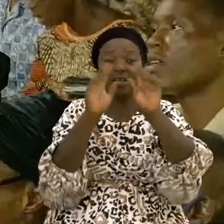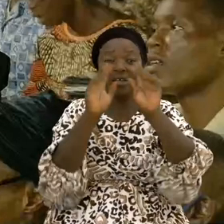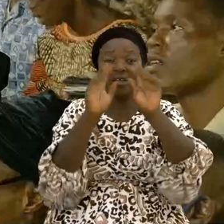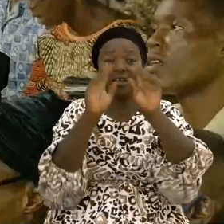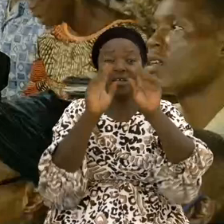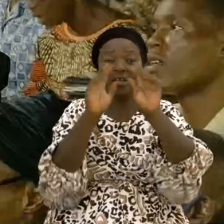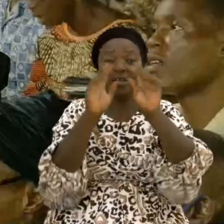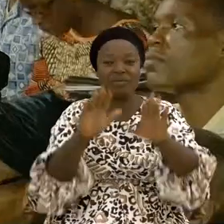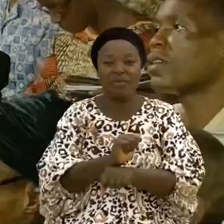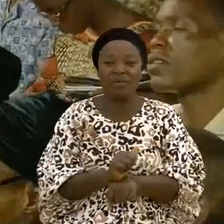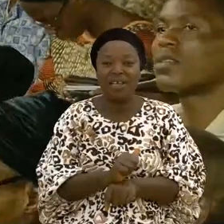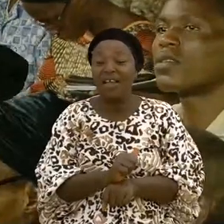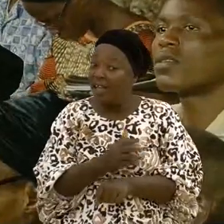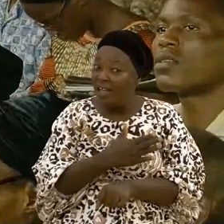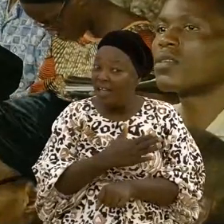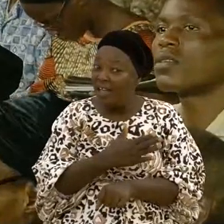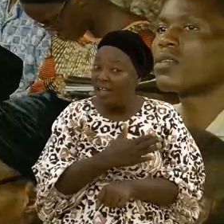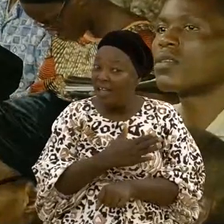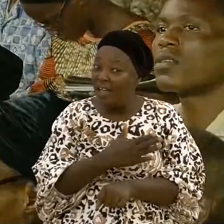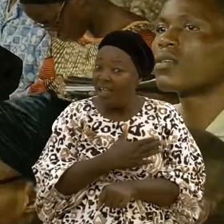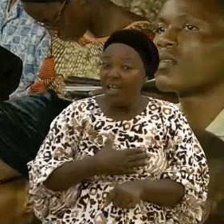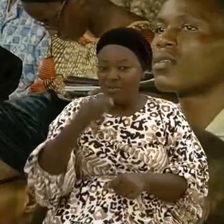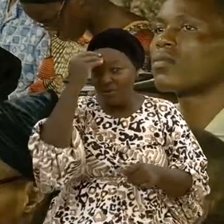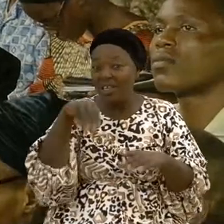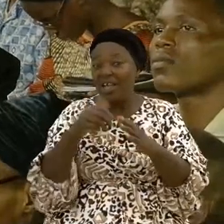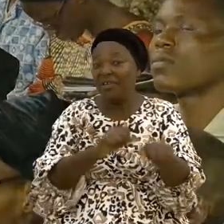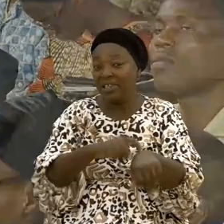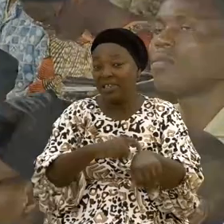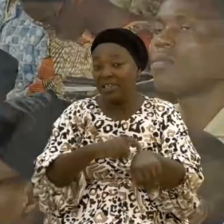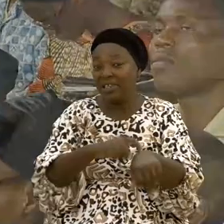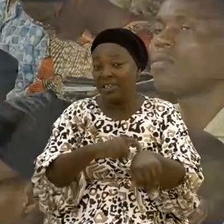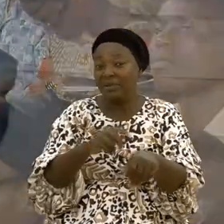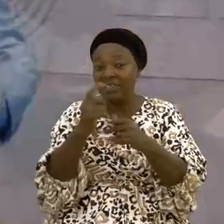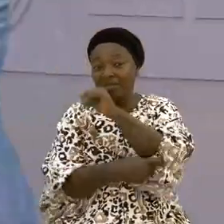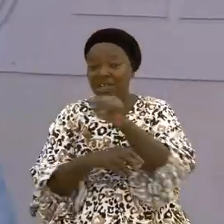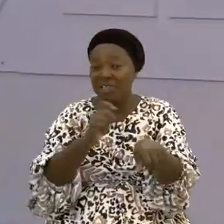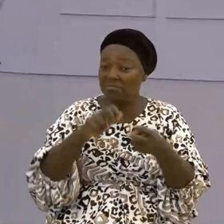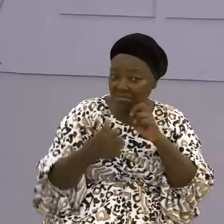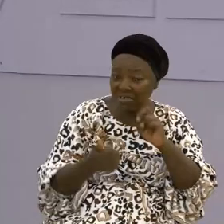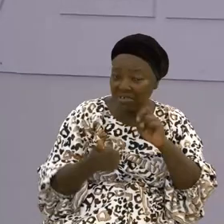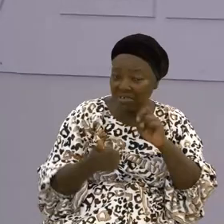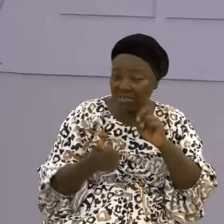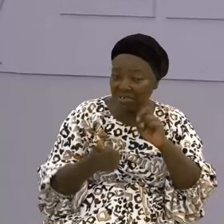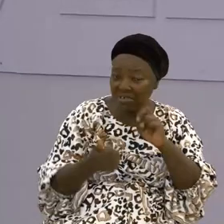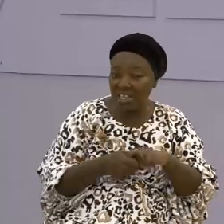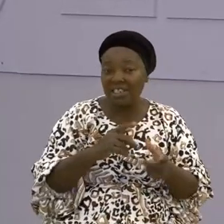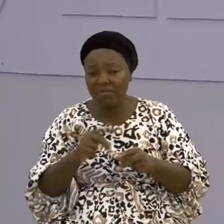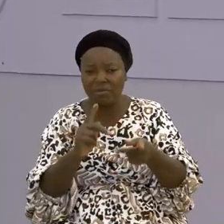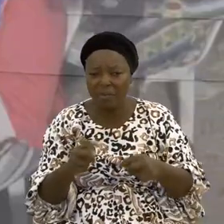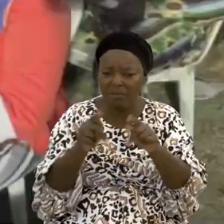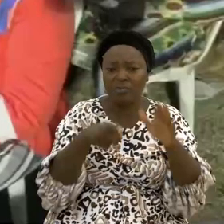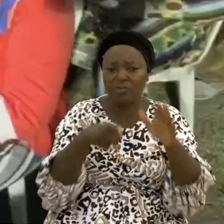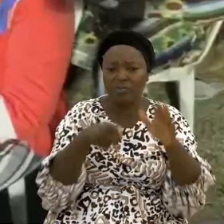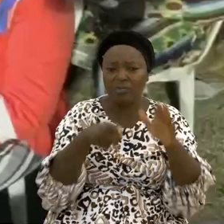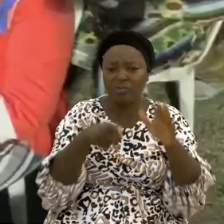incredible miracle. But you know, if every time there's temptation, every time there's trial, every time the people put pressure